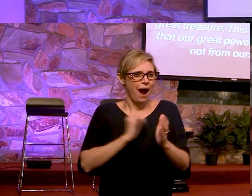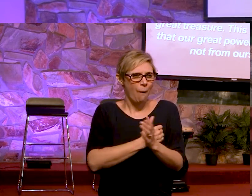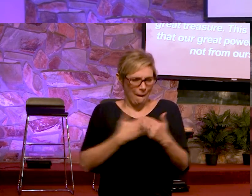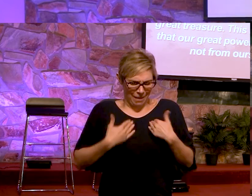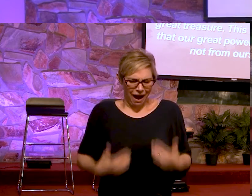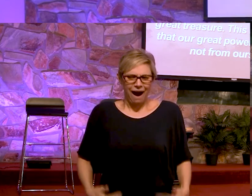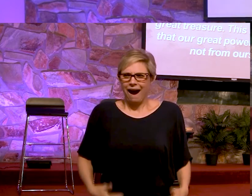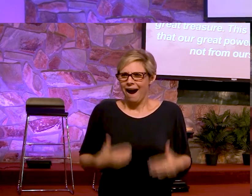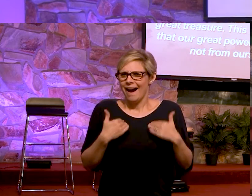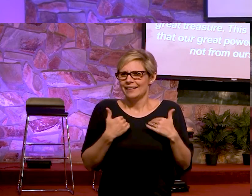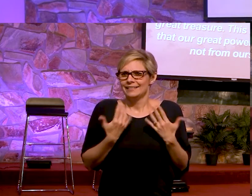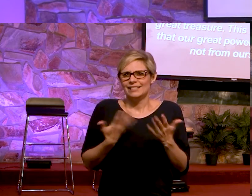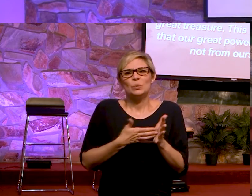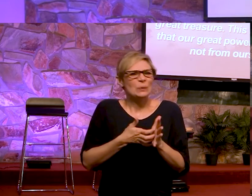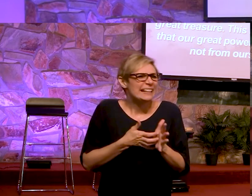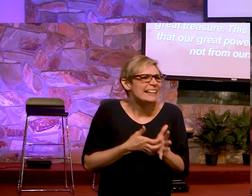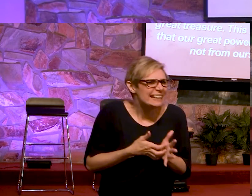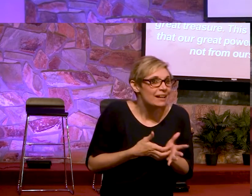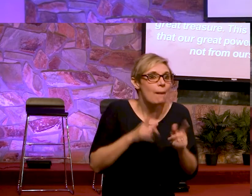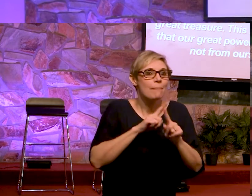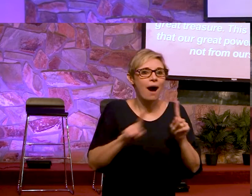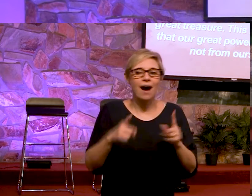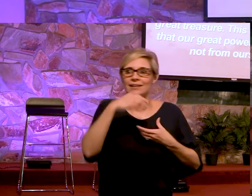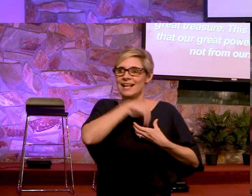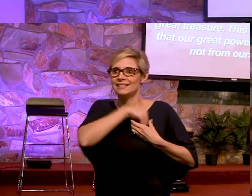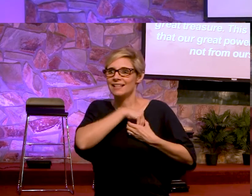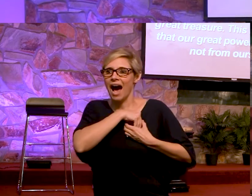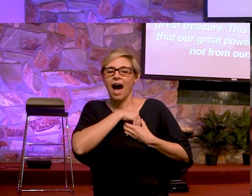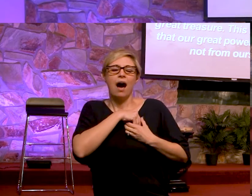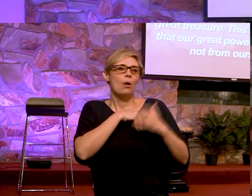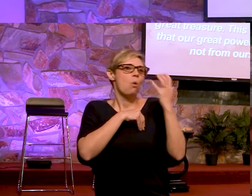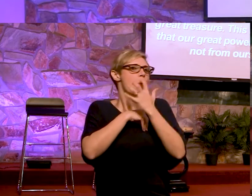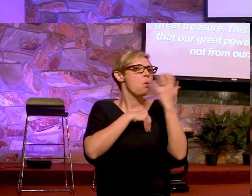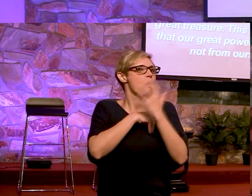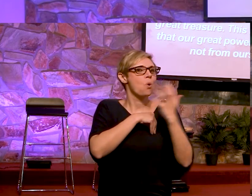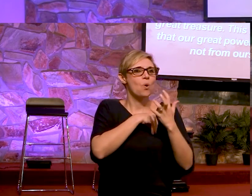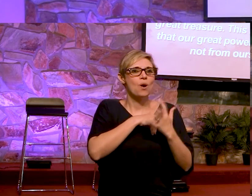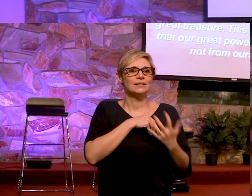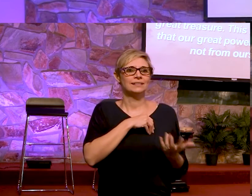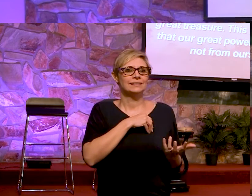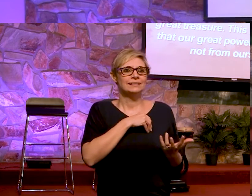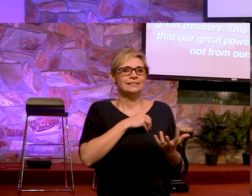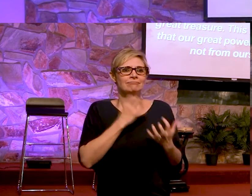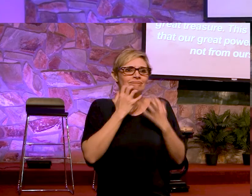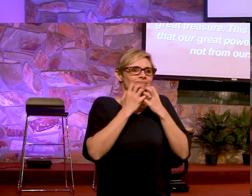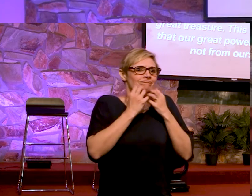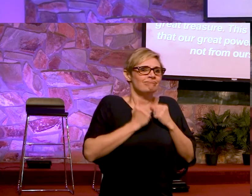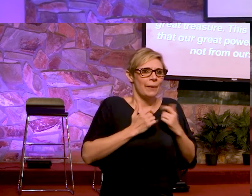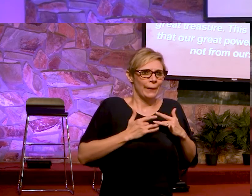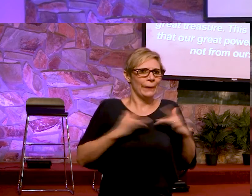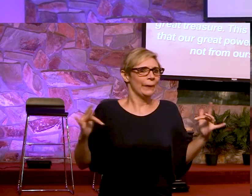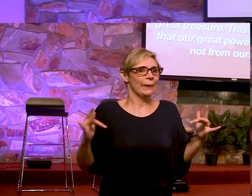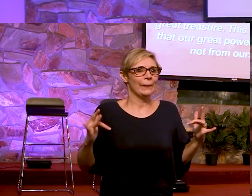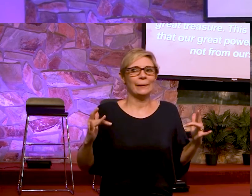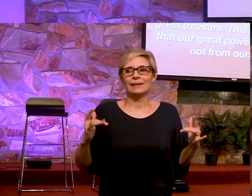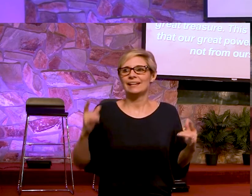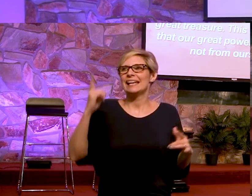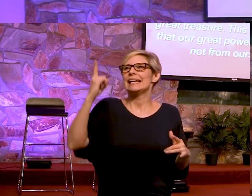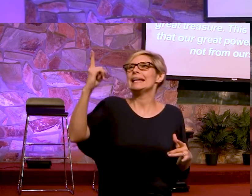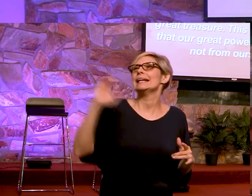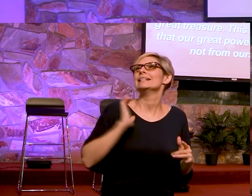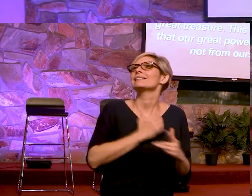containing this great treasure, containing Christ within us, that He is the great treasure that we